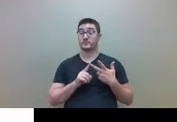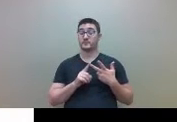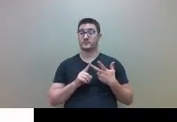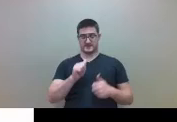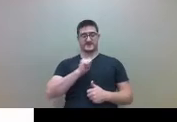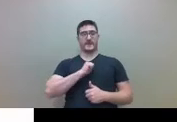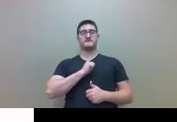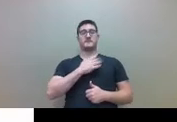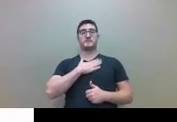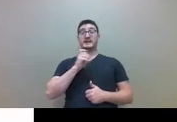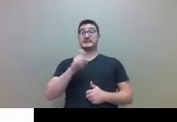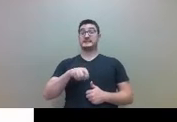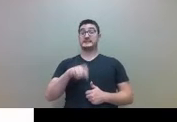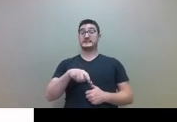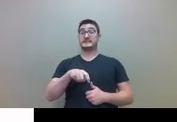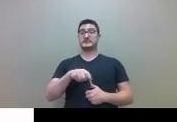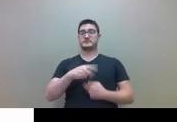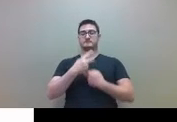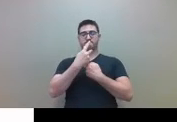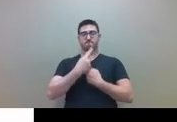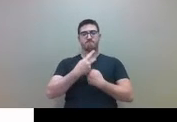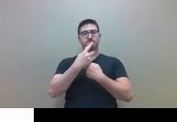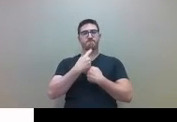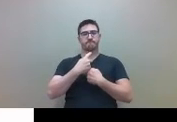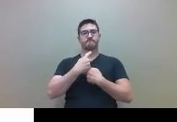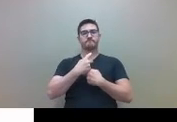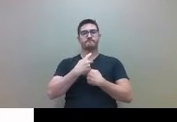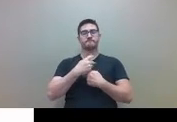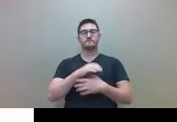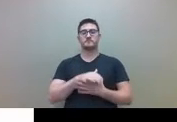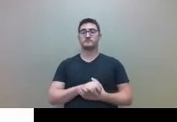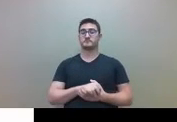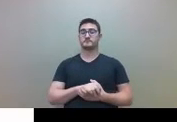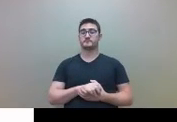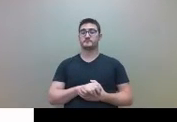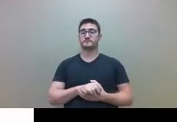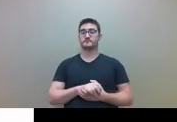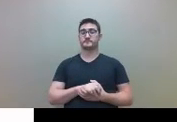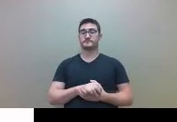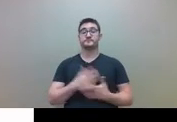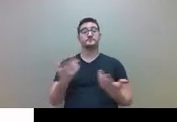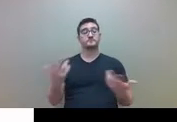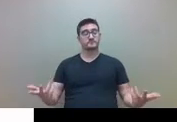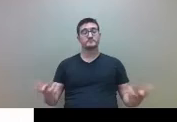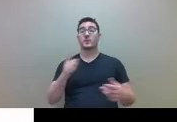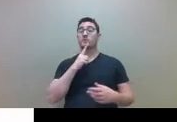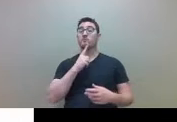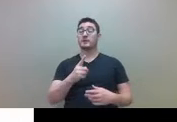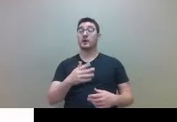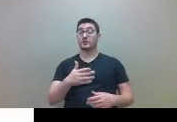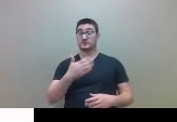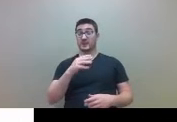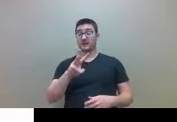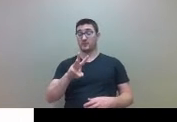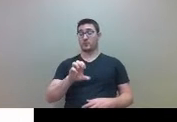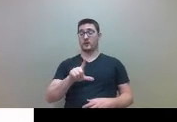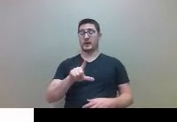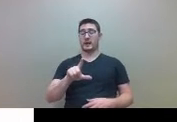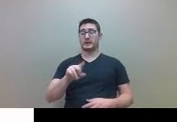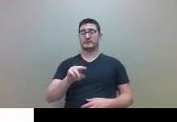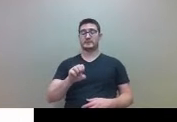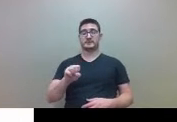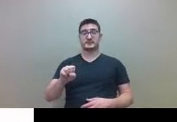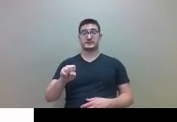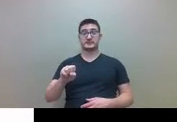help prevention. So obviously burnout would be the opposite of the wellness wheel, right? Where we're